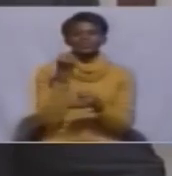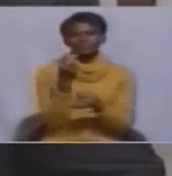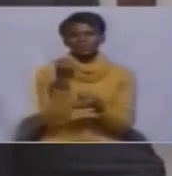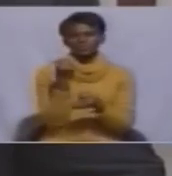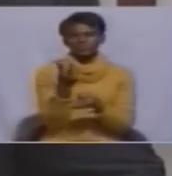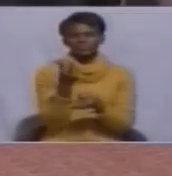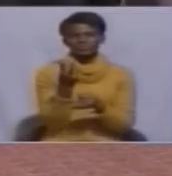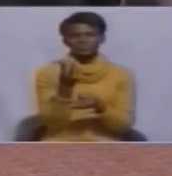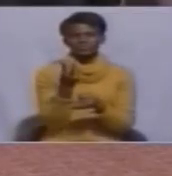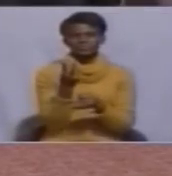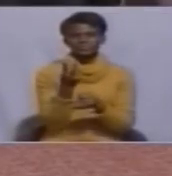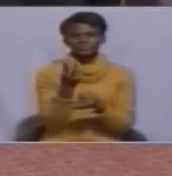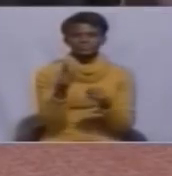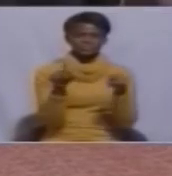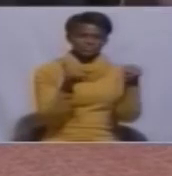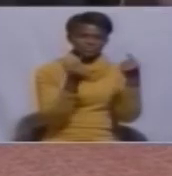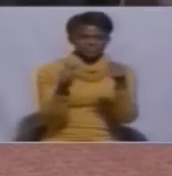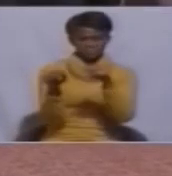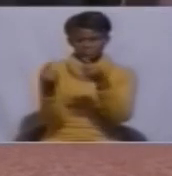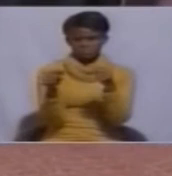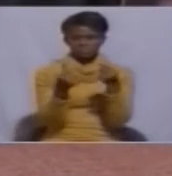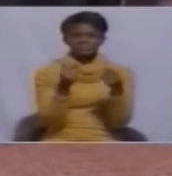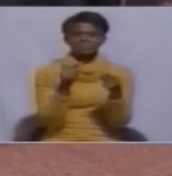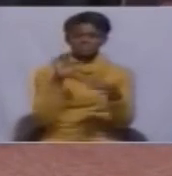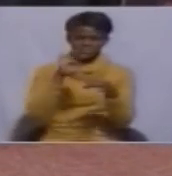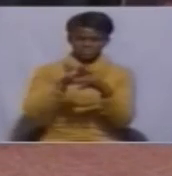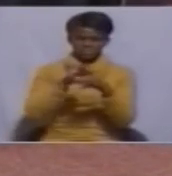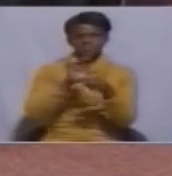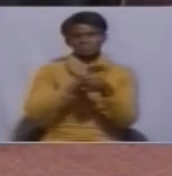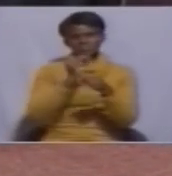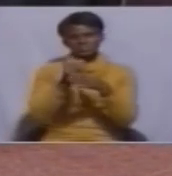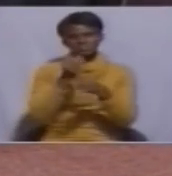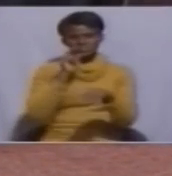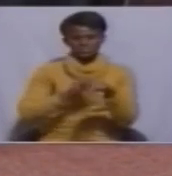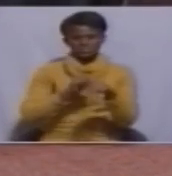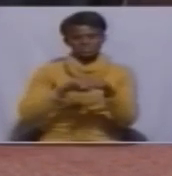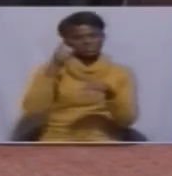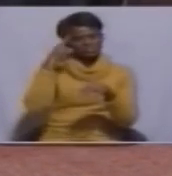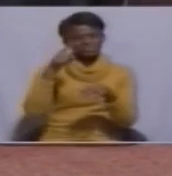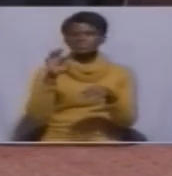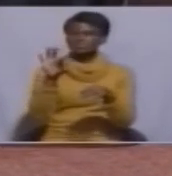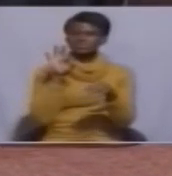this as a major conflict point after the elections or during the filing in of nominations?